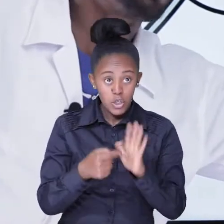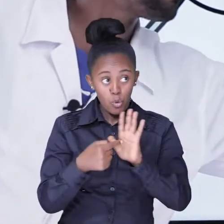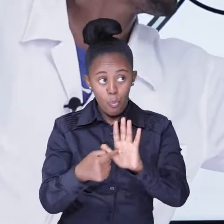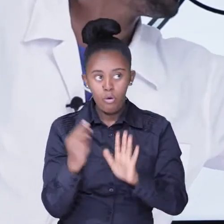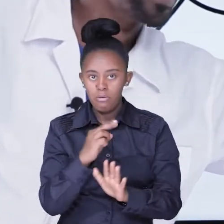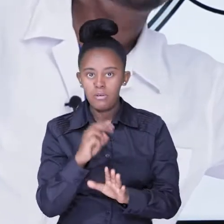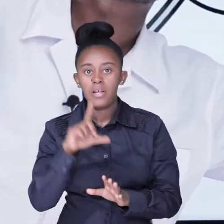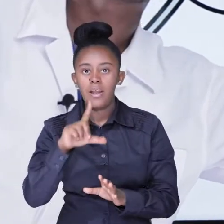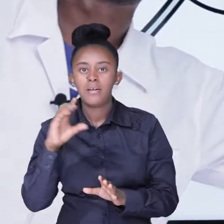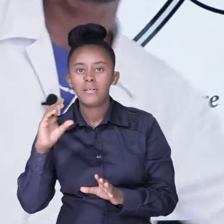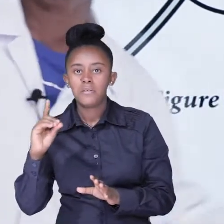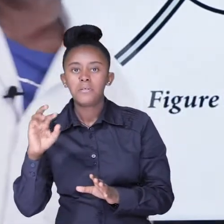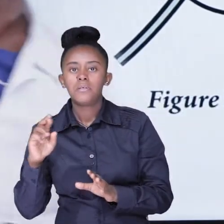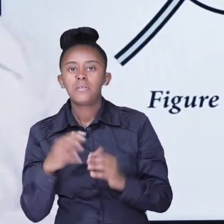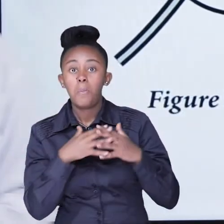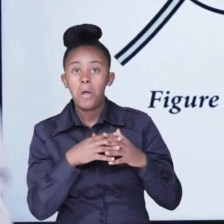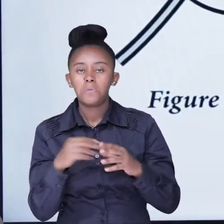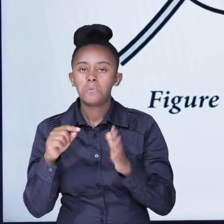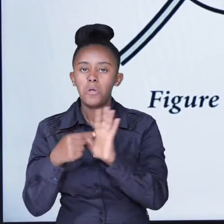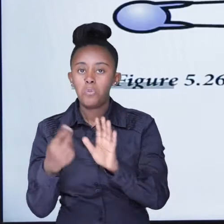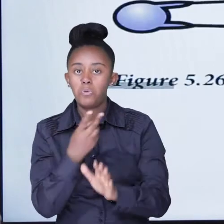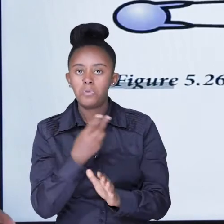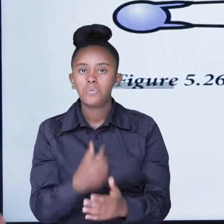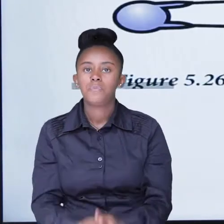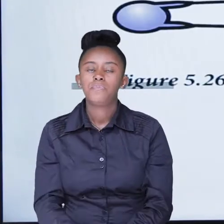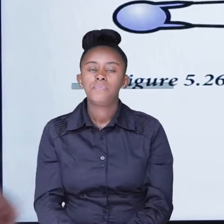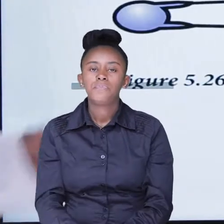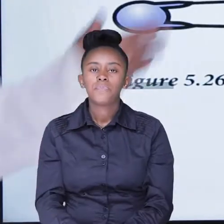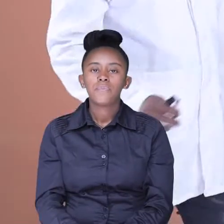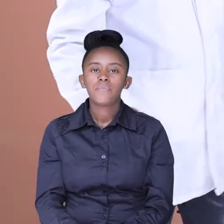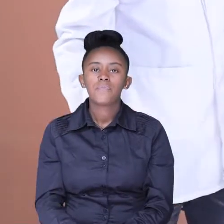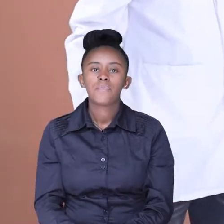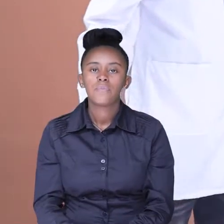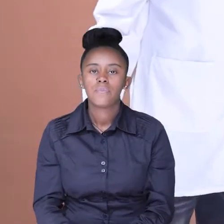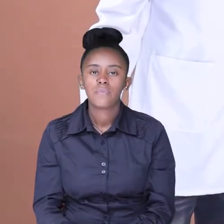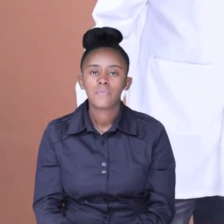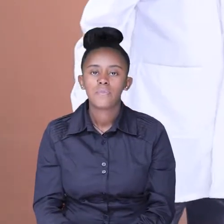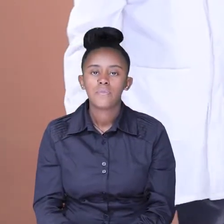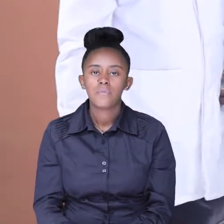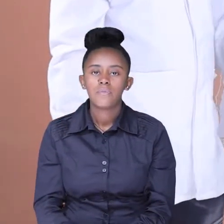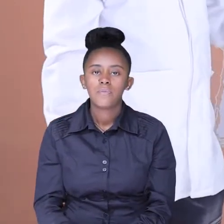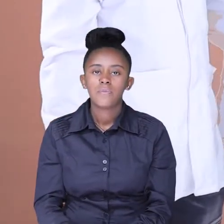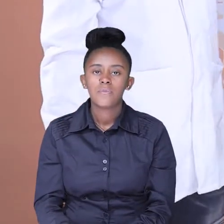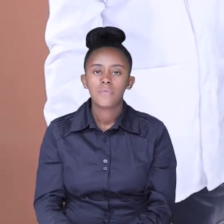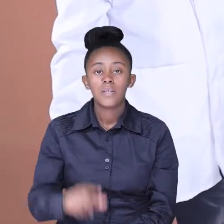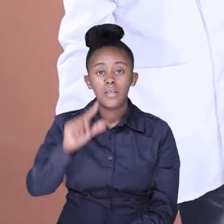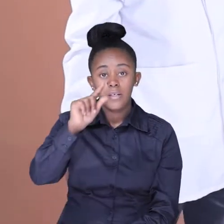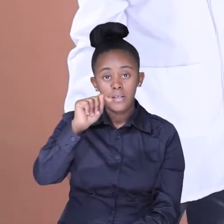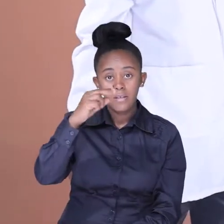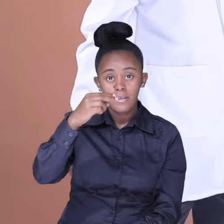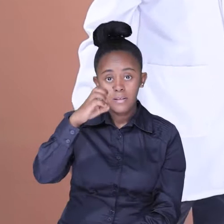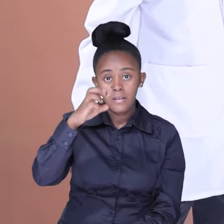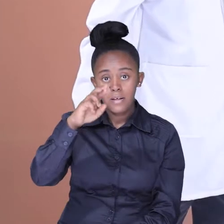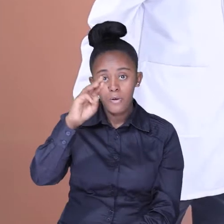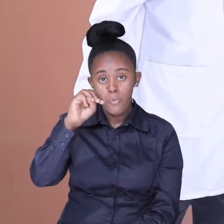given for light dependent resistors. And let's see thermosistors. Thermosistor is a piece